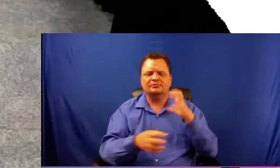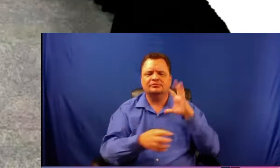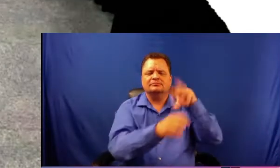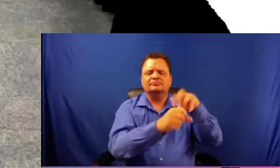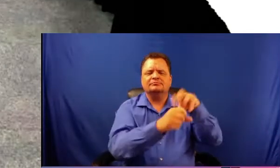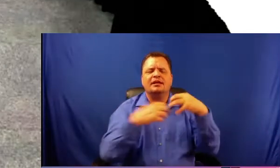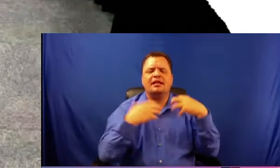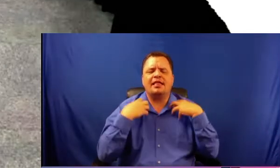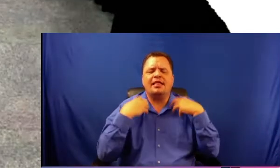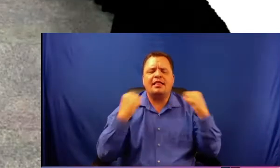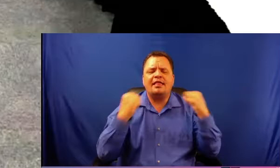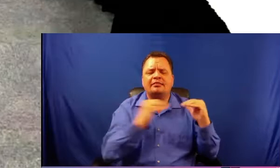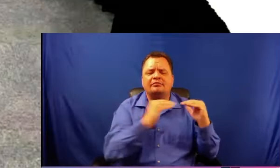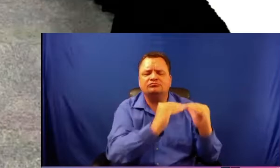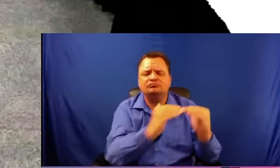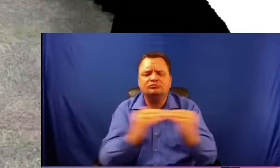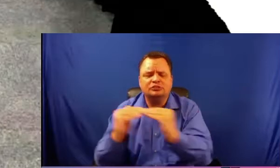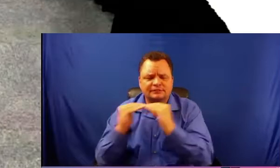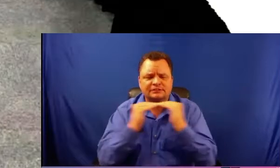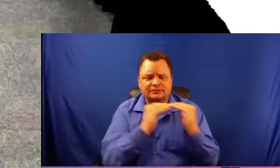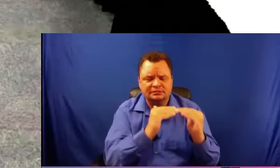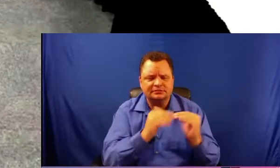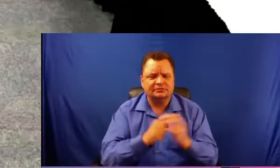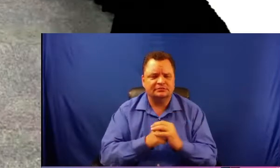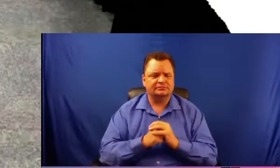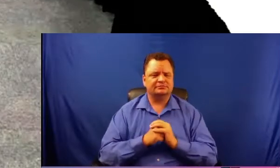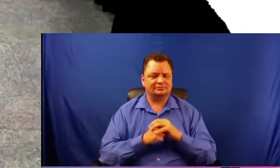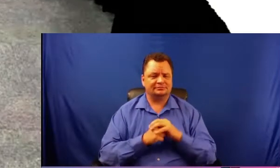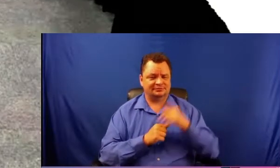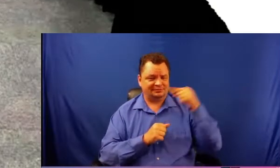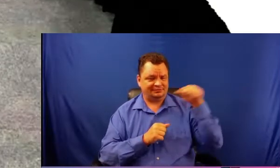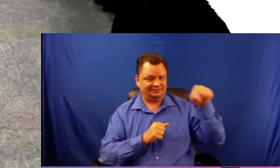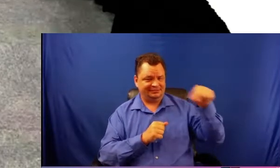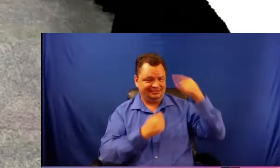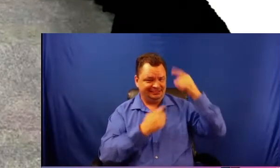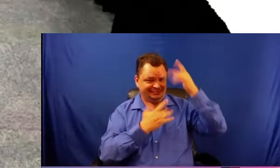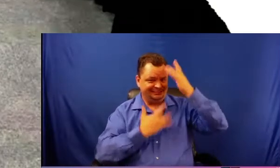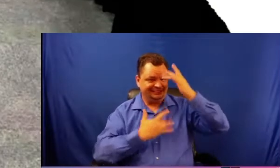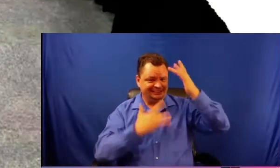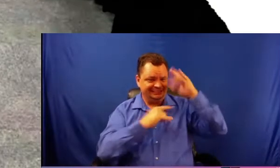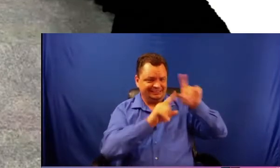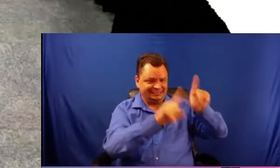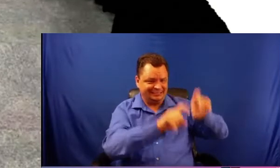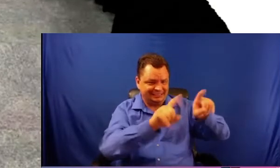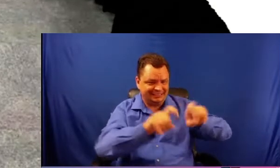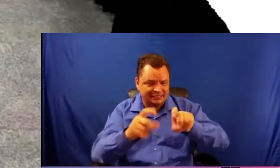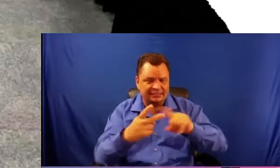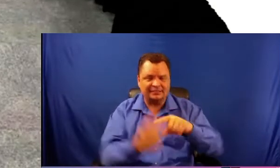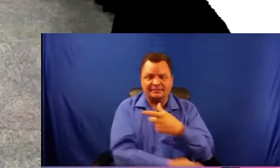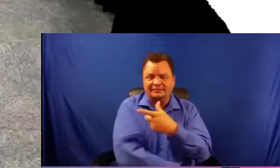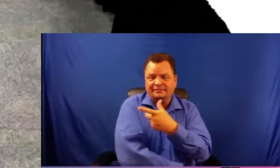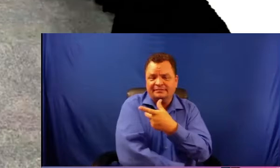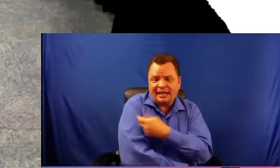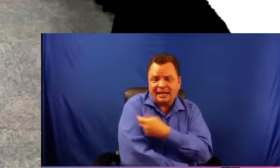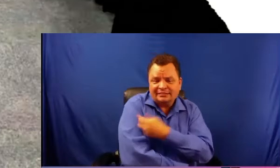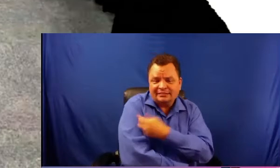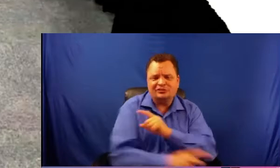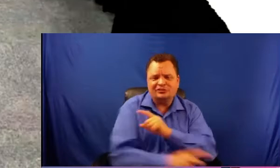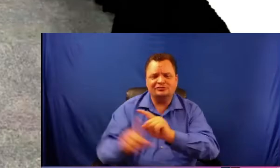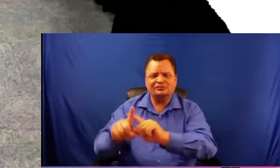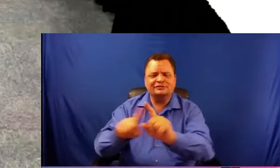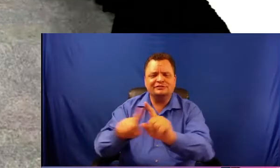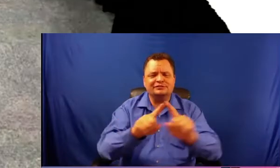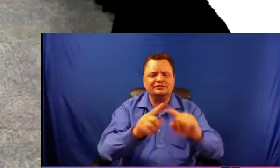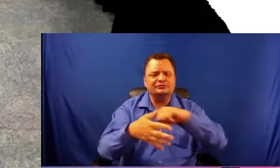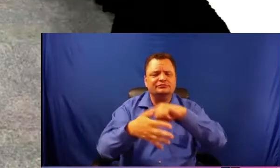COVID-19 epidemiological testing and vaccination response activities. And whereas expected results of